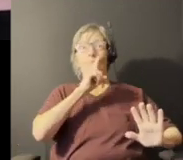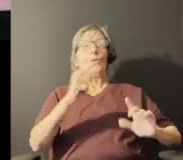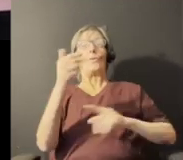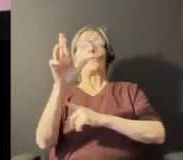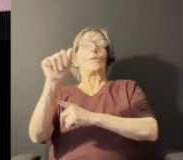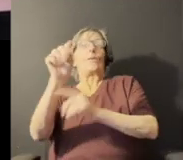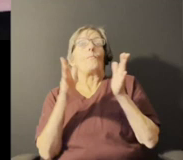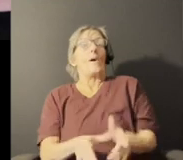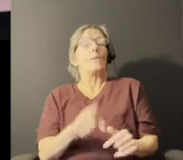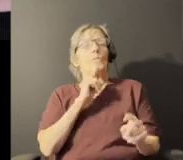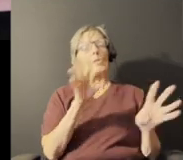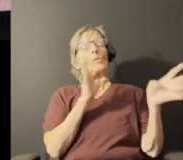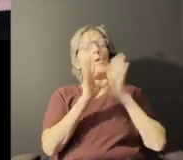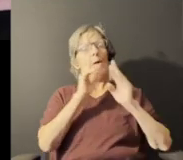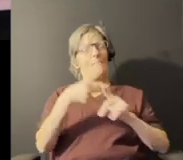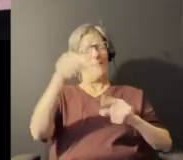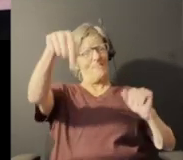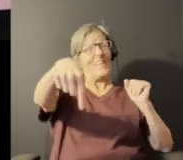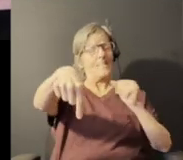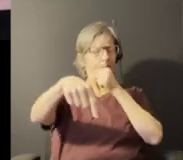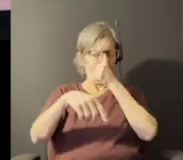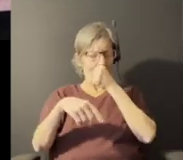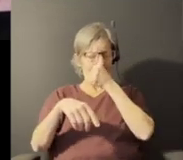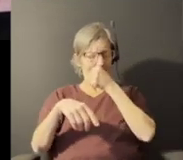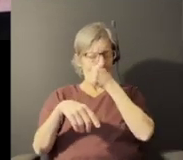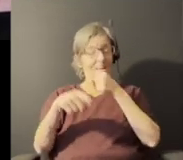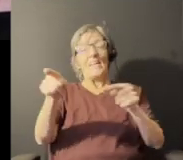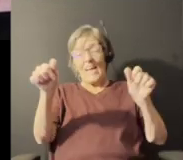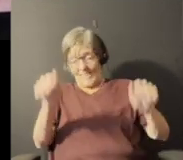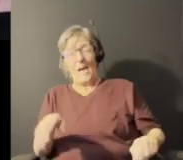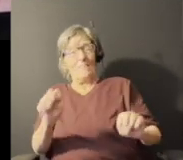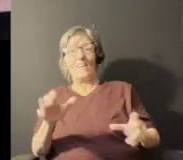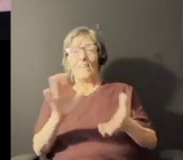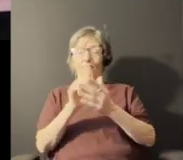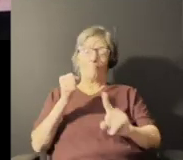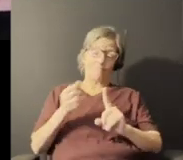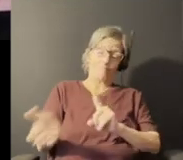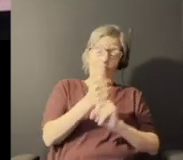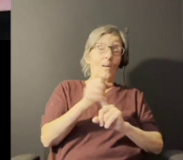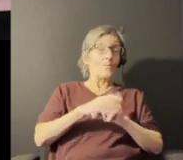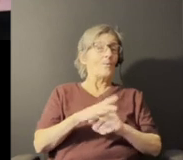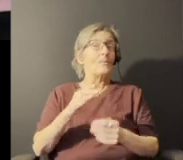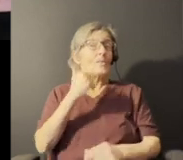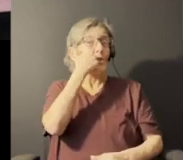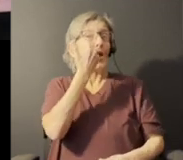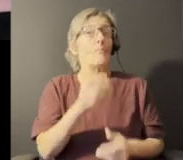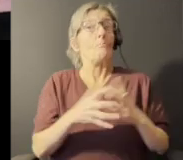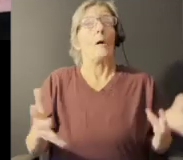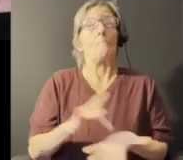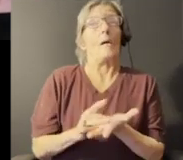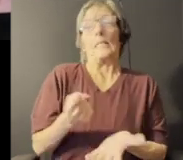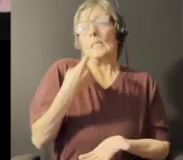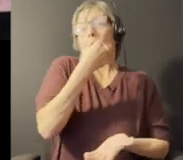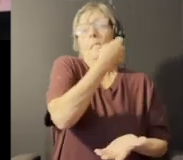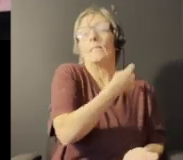is a really great way to do that, to talk about these things. And there can be a lot of shame attached to medication use, which